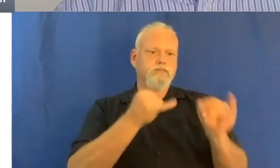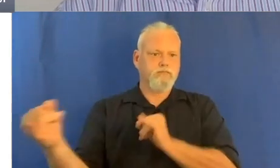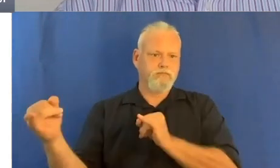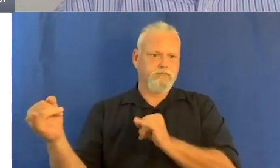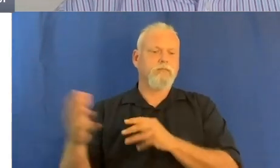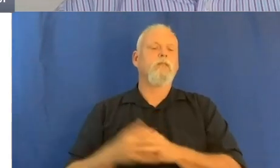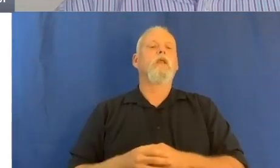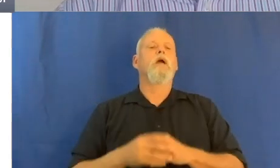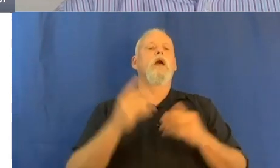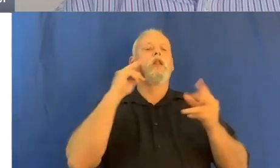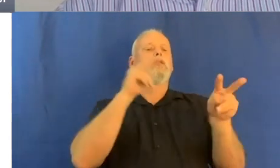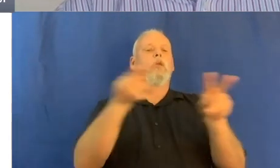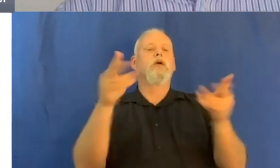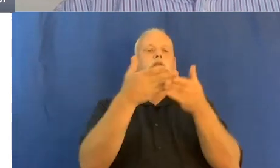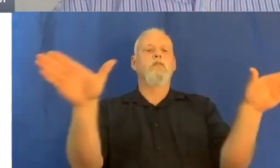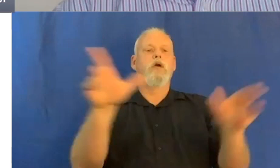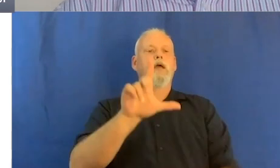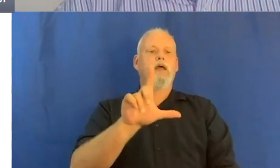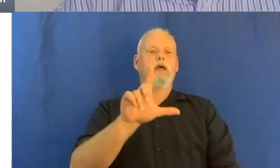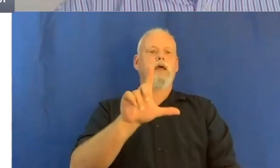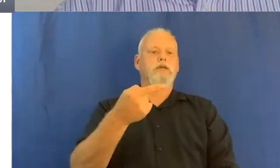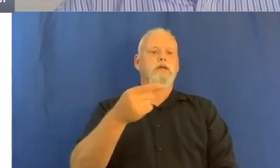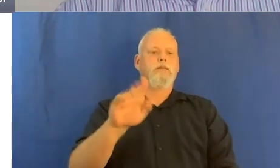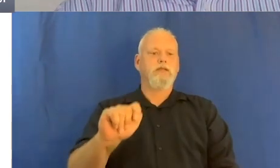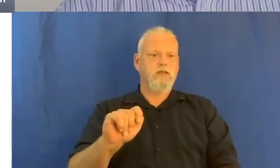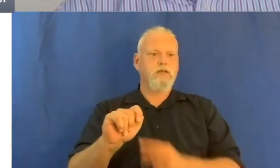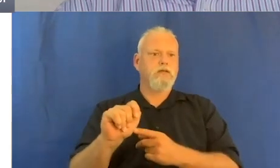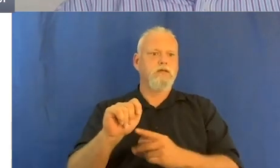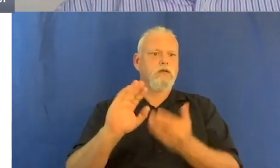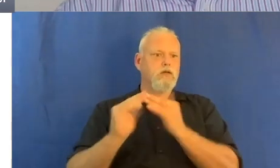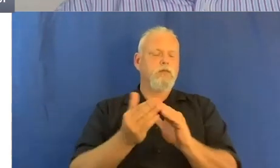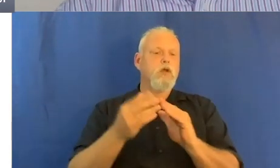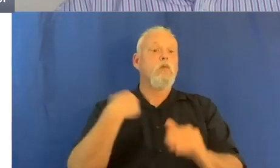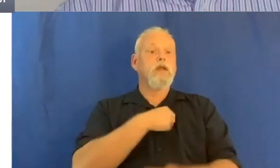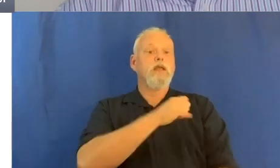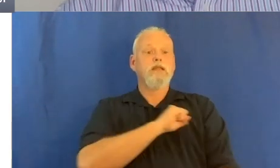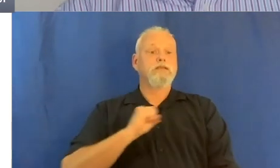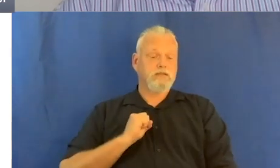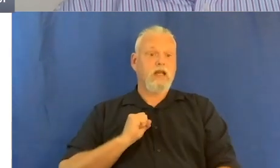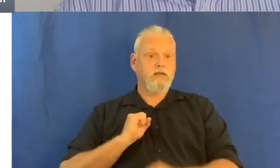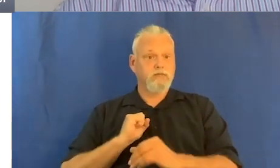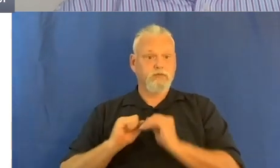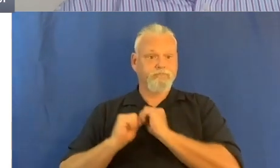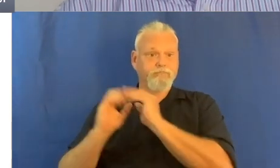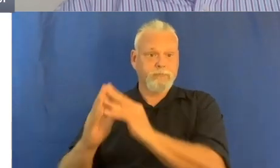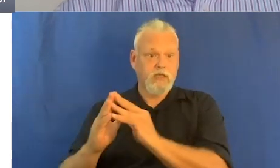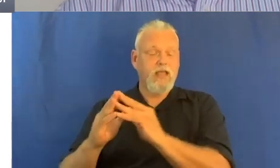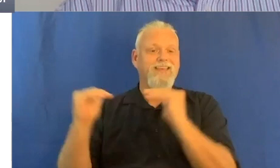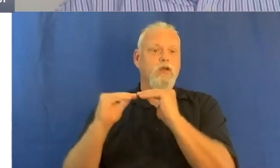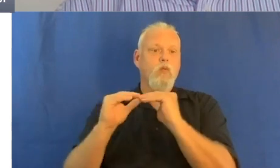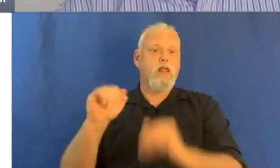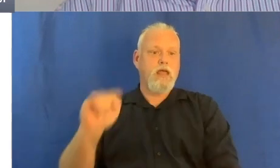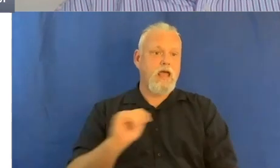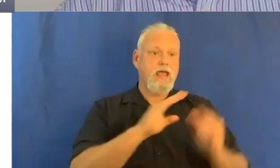at the broader LGBT community, we need the Senate to enact the Equality Act. The House has passed